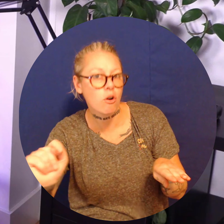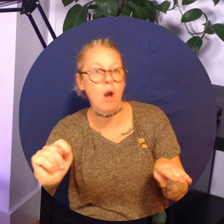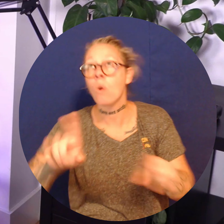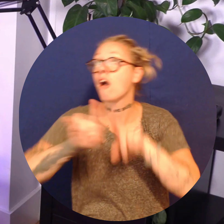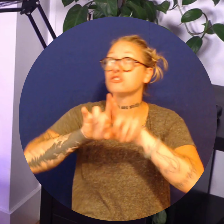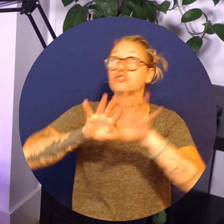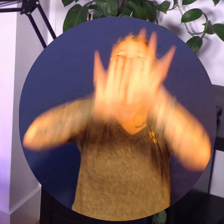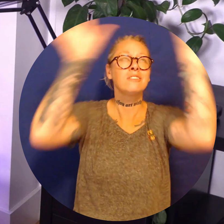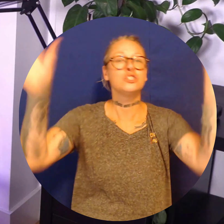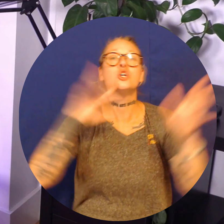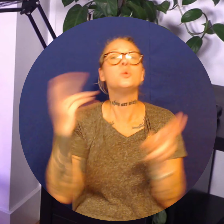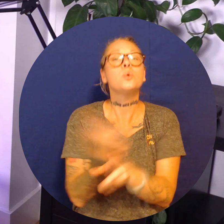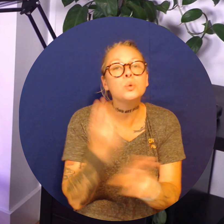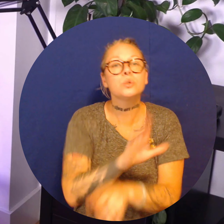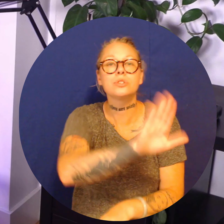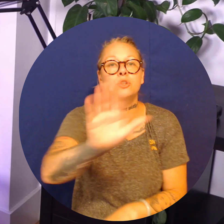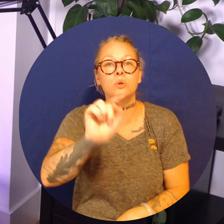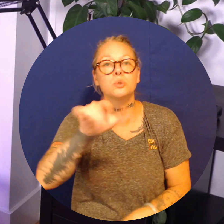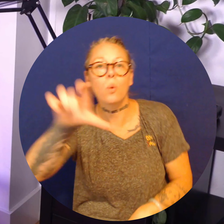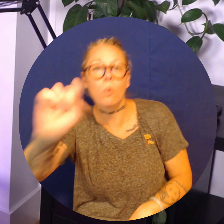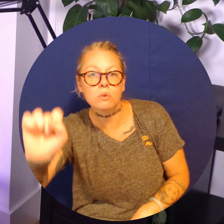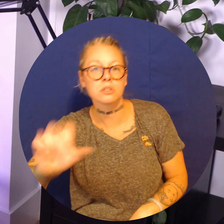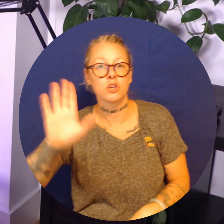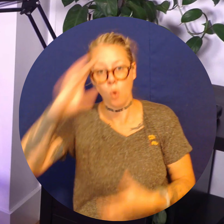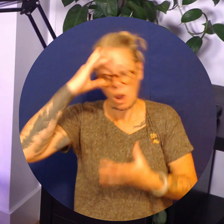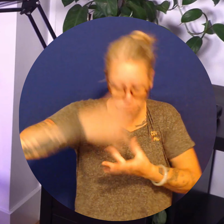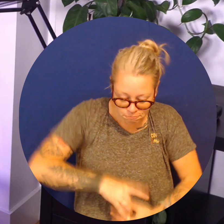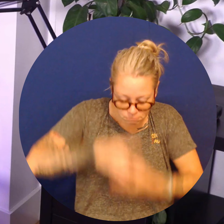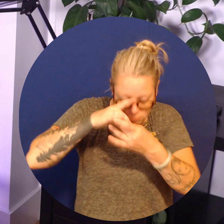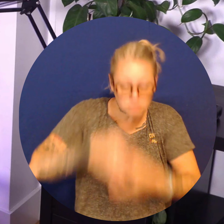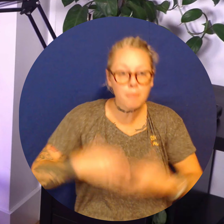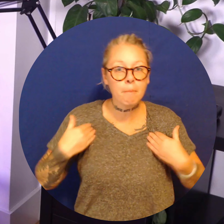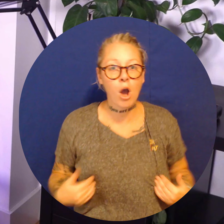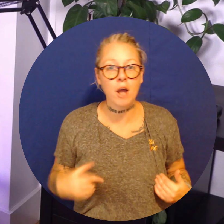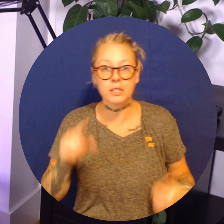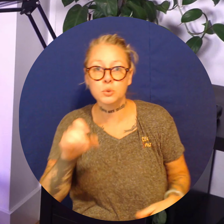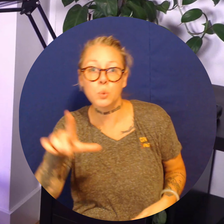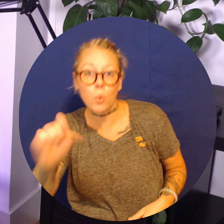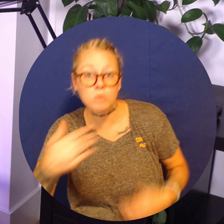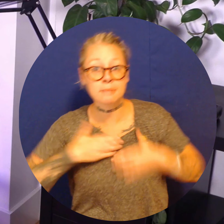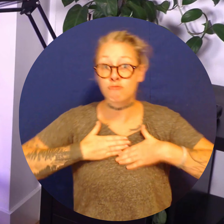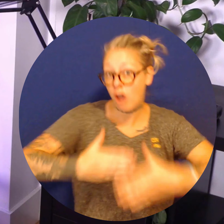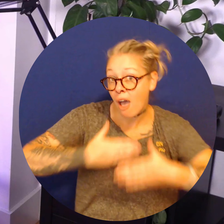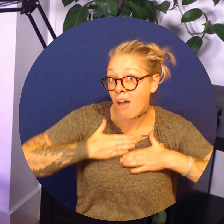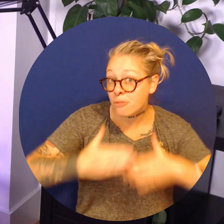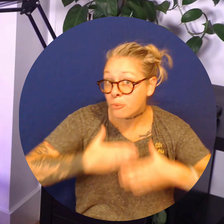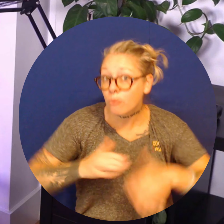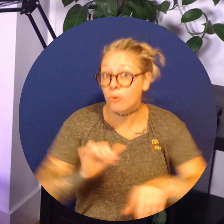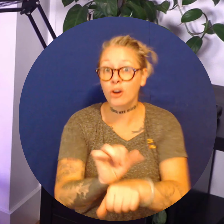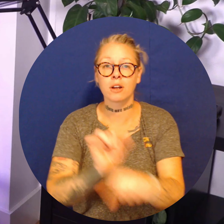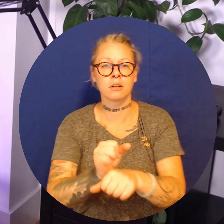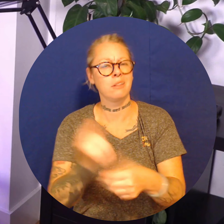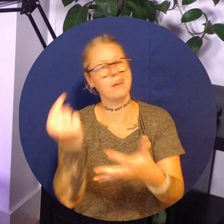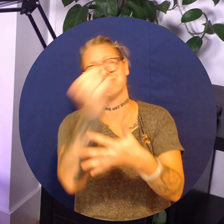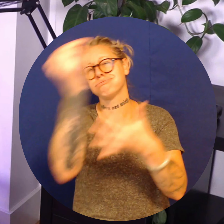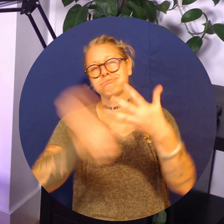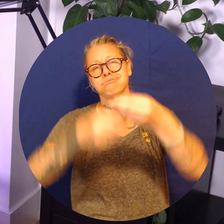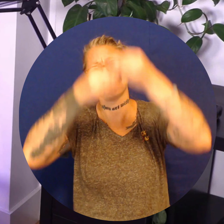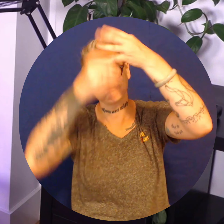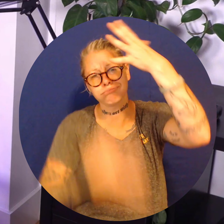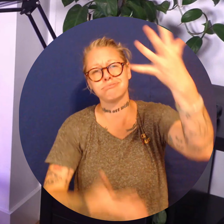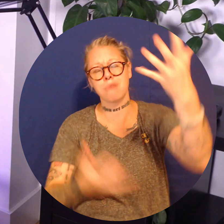into the esoteric tools that we have you dive into psychosomatic tools you dive into physical breath work you dive in like